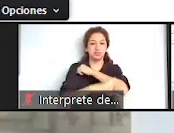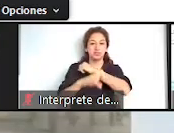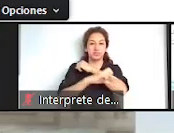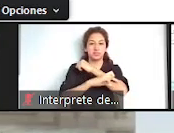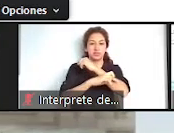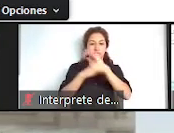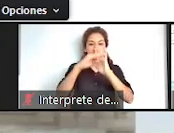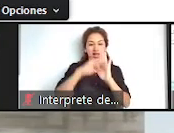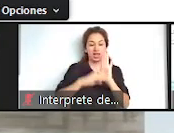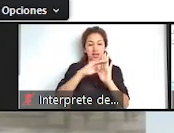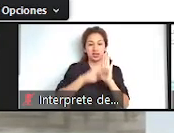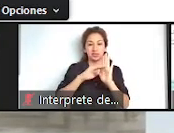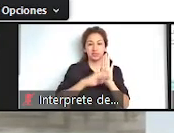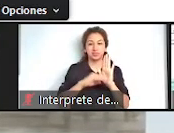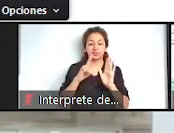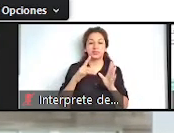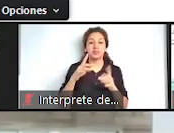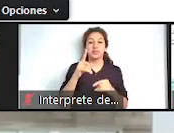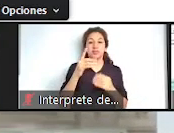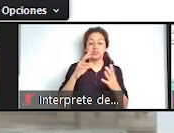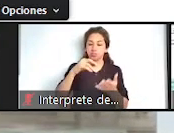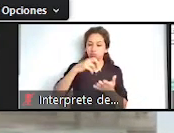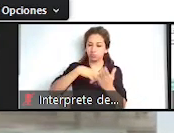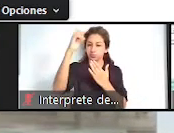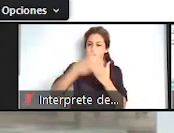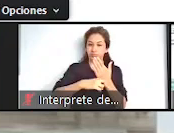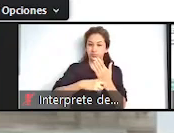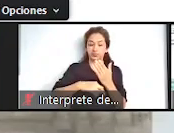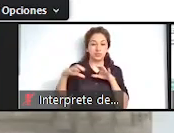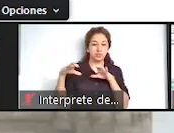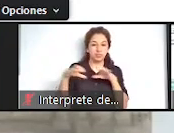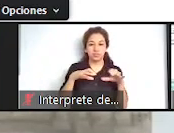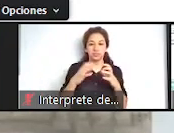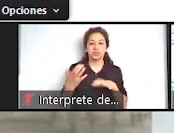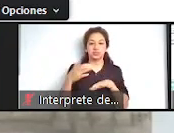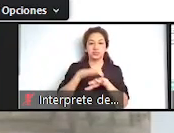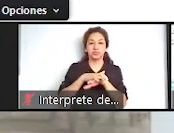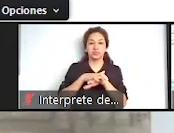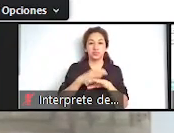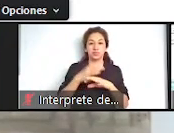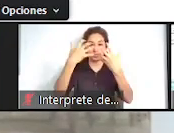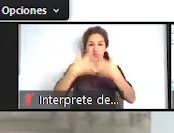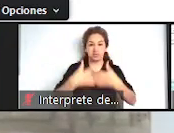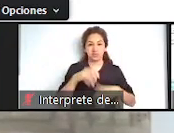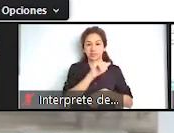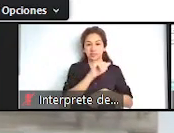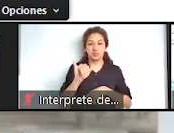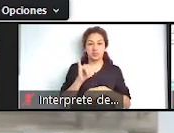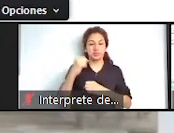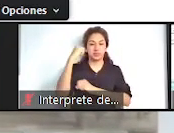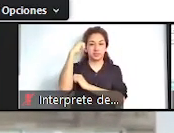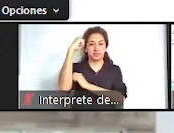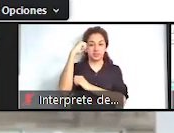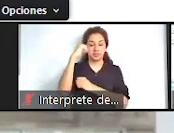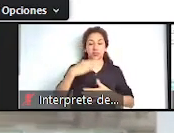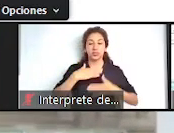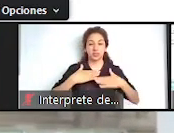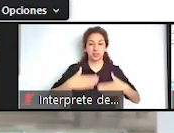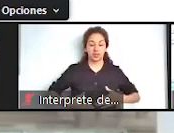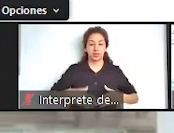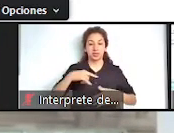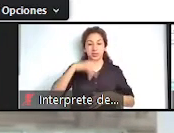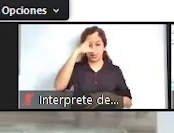netherlands the approval of the national action plan on business and human rights